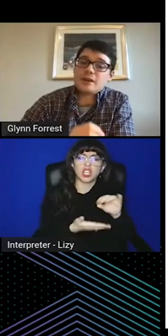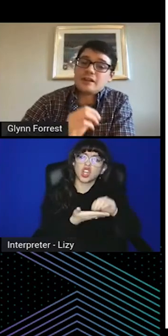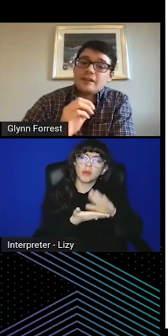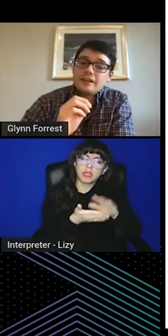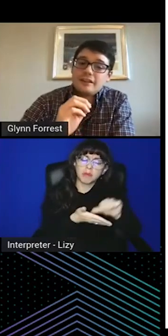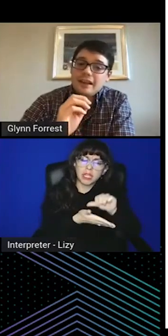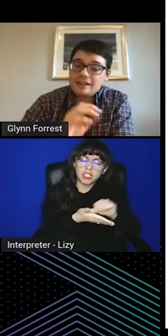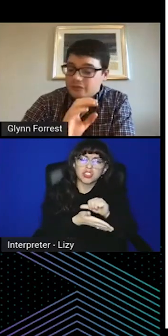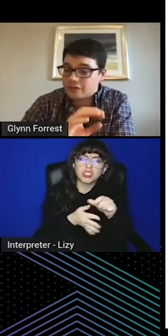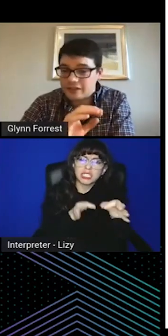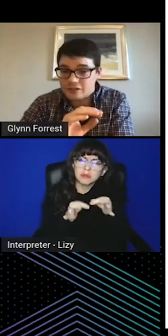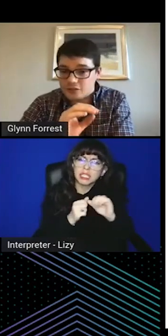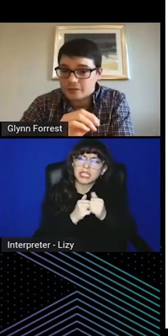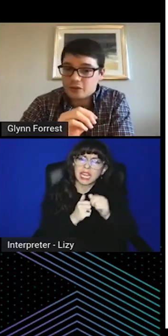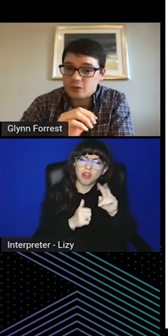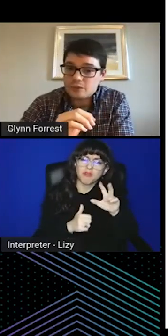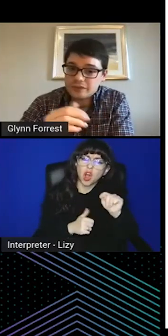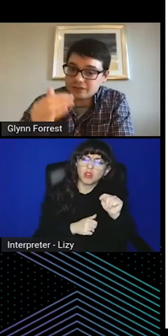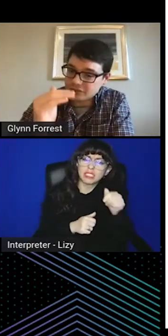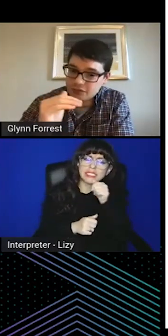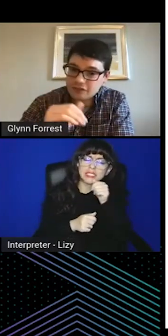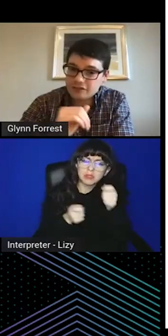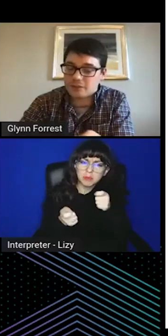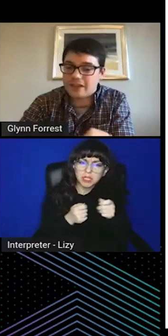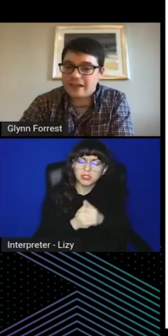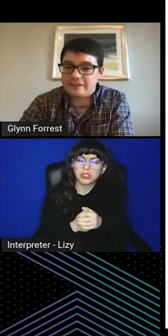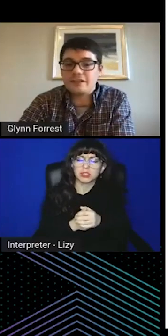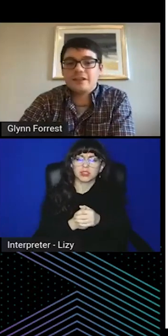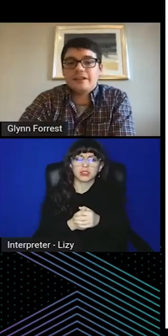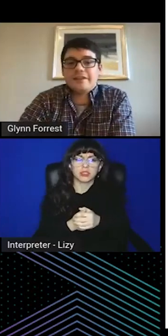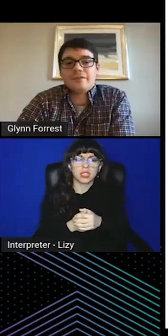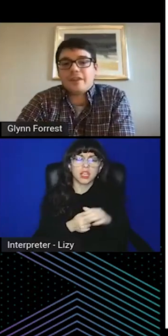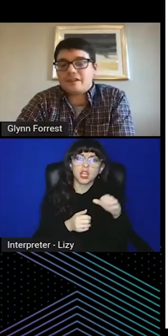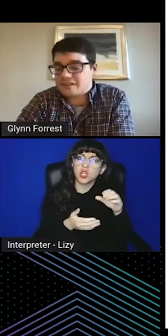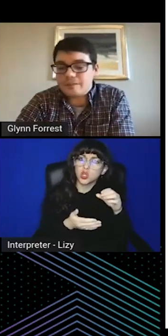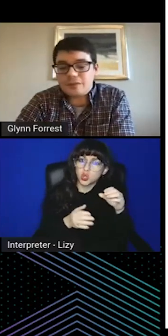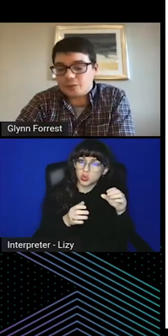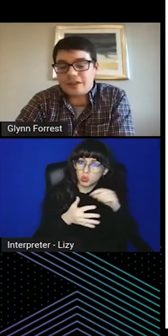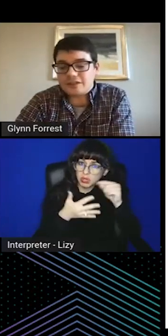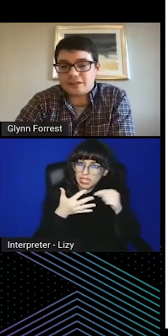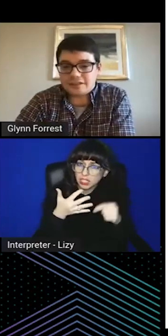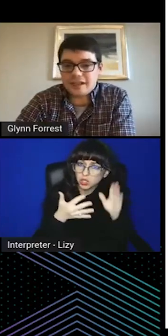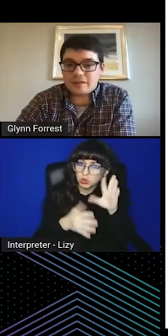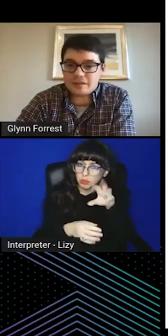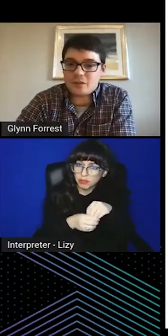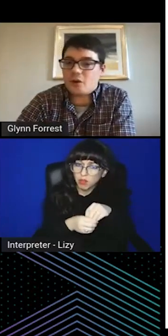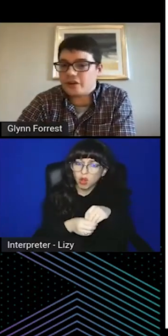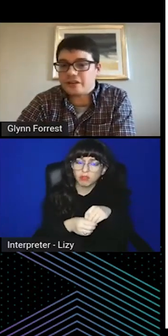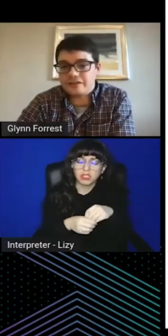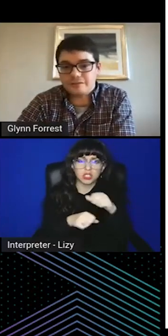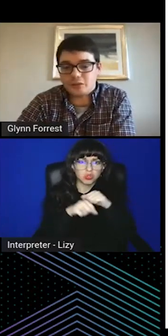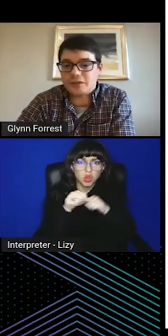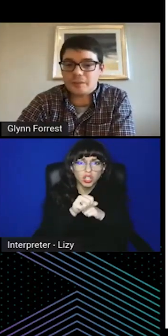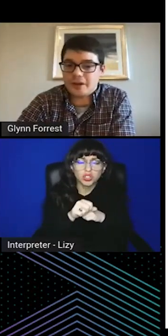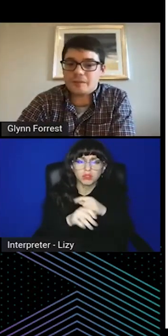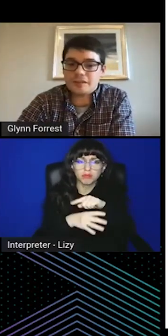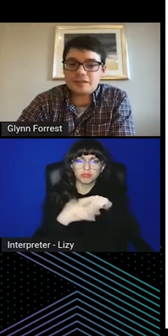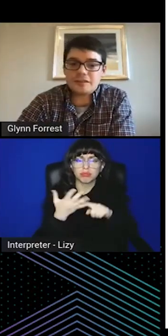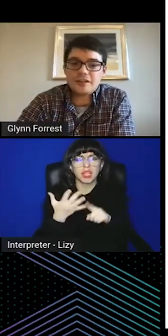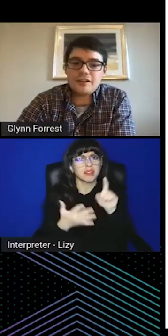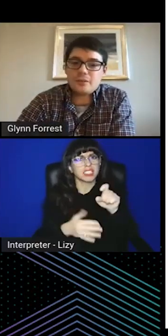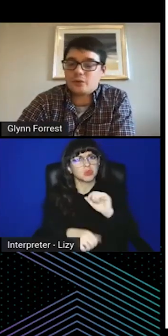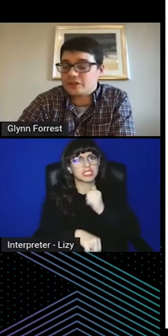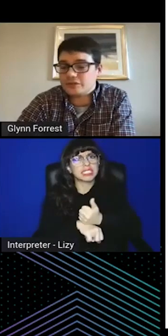is where S3 credentials will go. This is the structure they will have. It's the simplest way to establish some order between